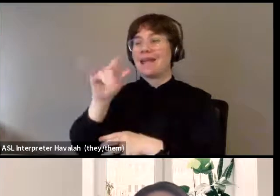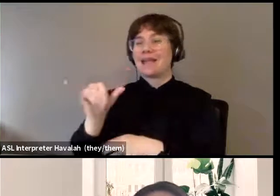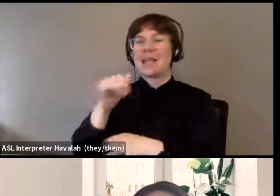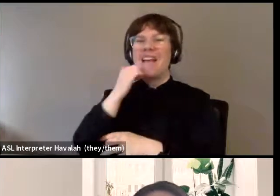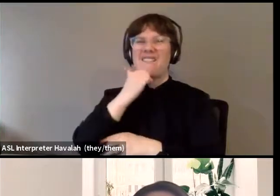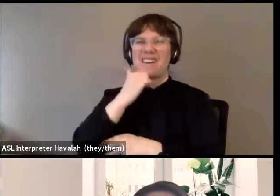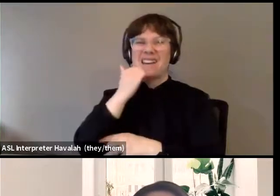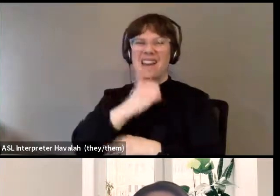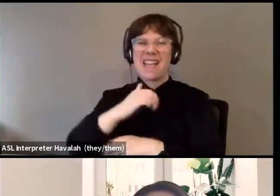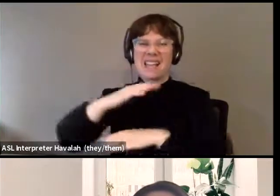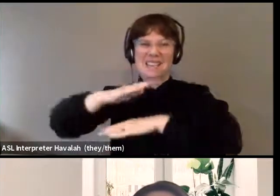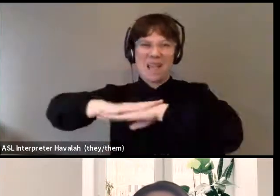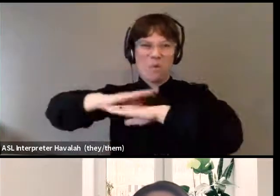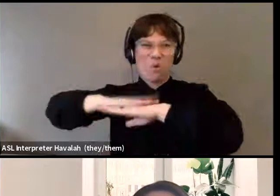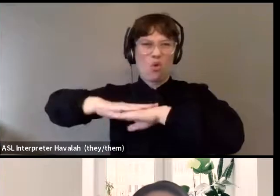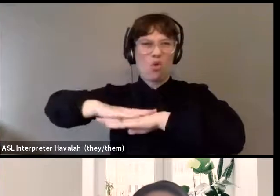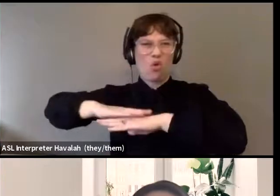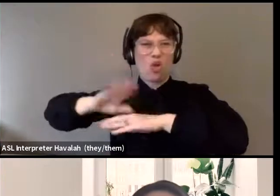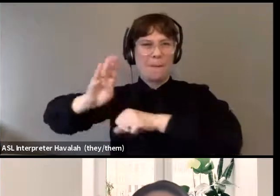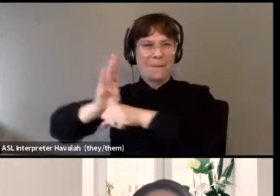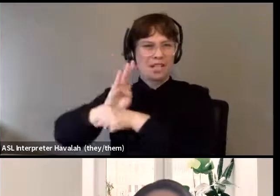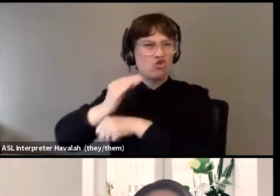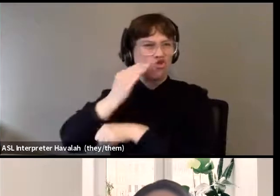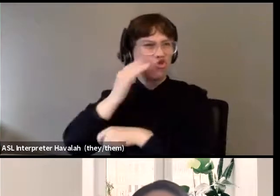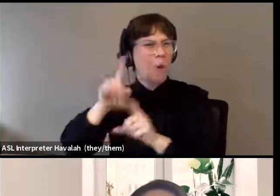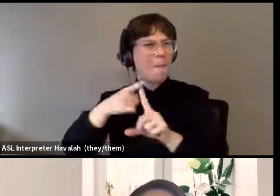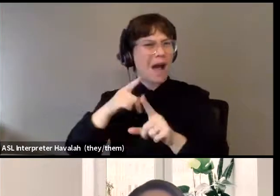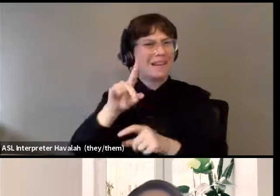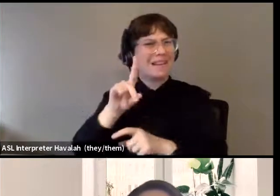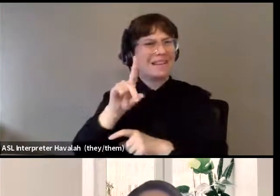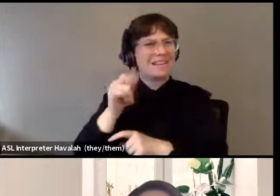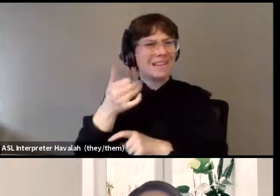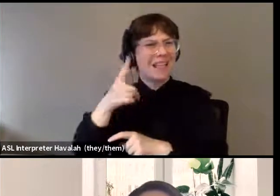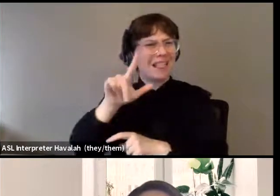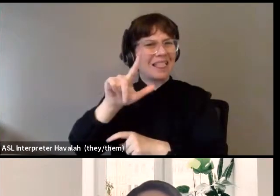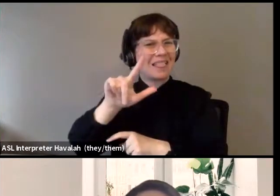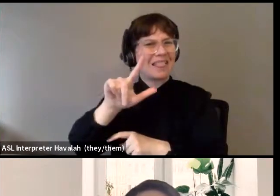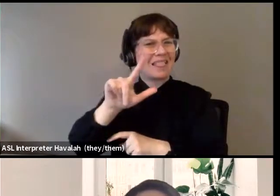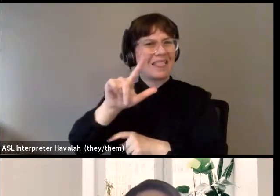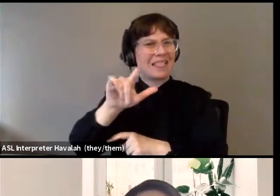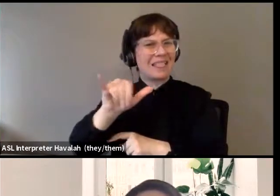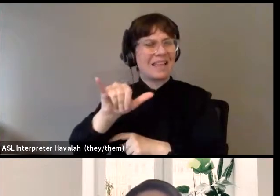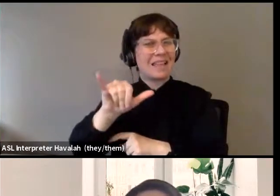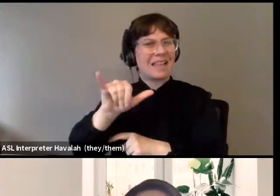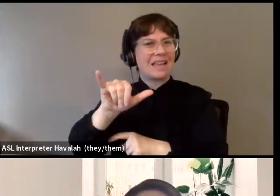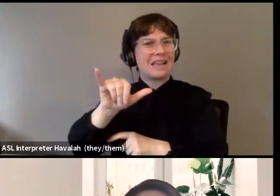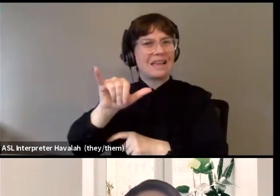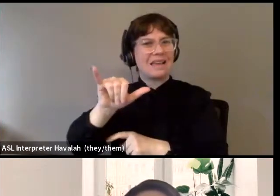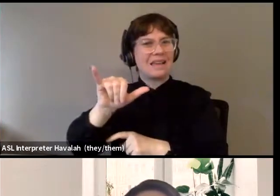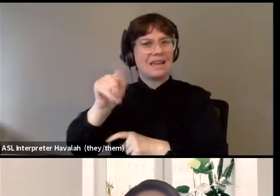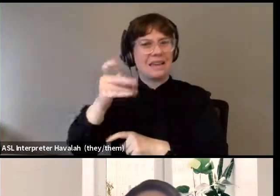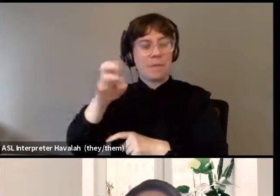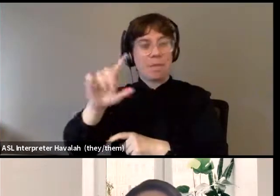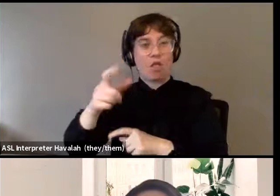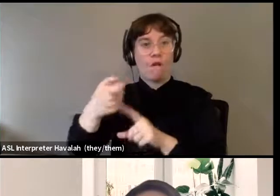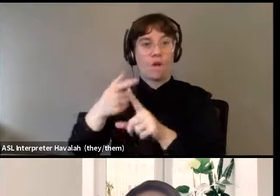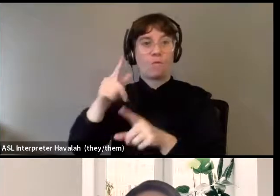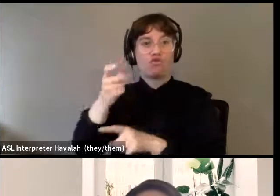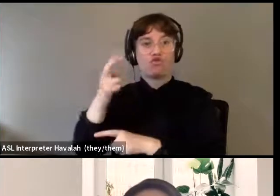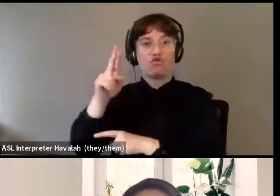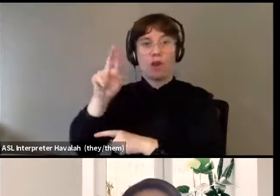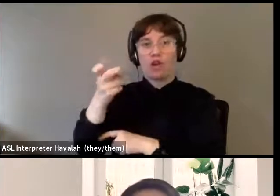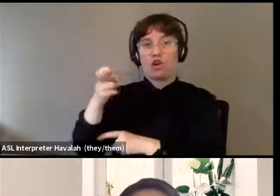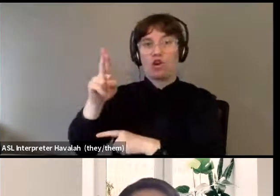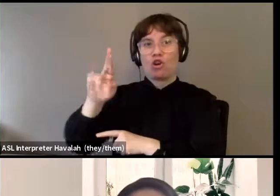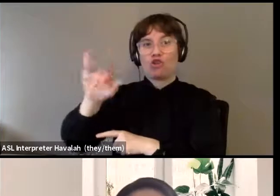Do you know much about the Daily Table, founded by Trader Joe's former CEO? And do you have